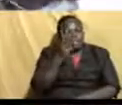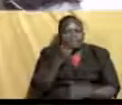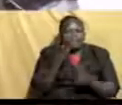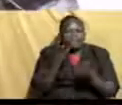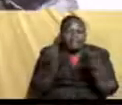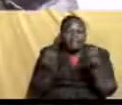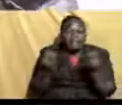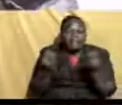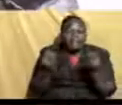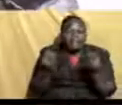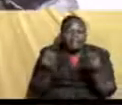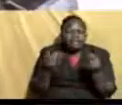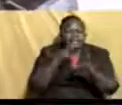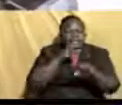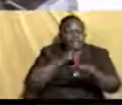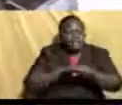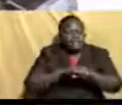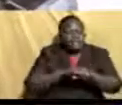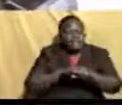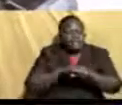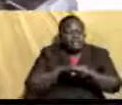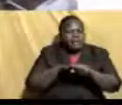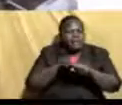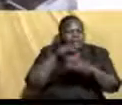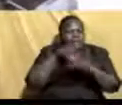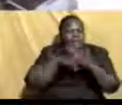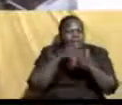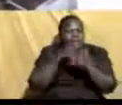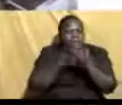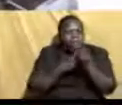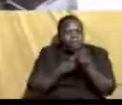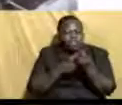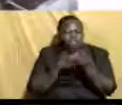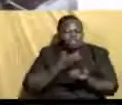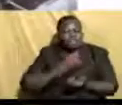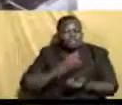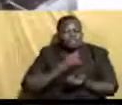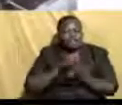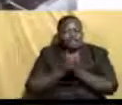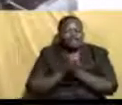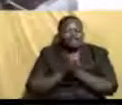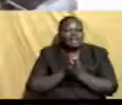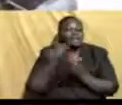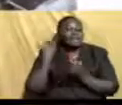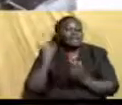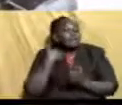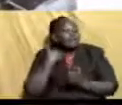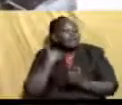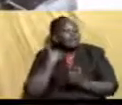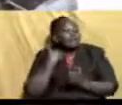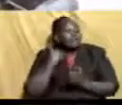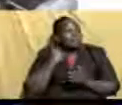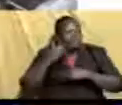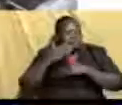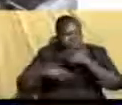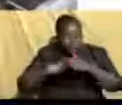time in both civil proceedings and criminal proceedings during the tenure of the